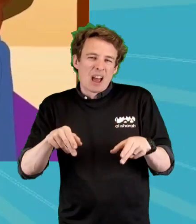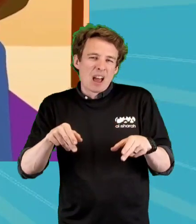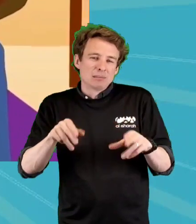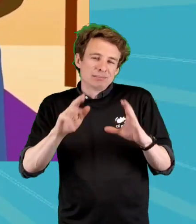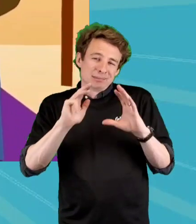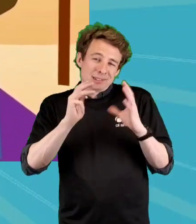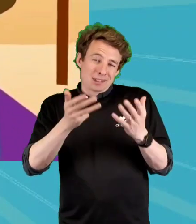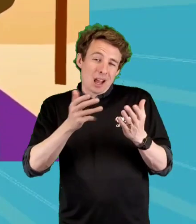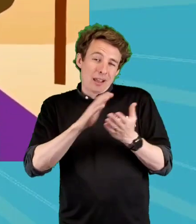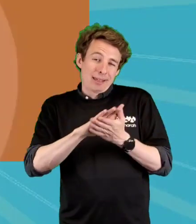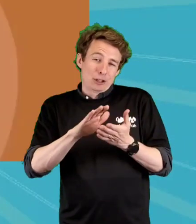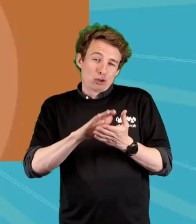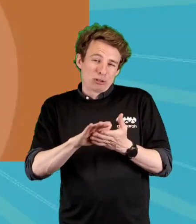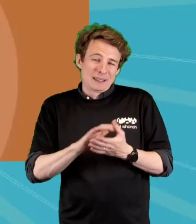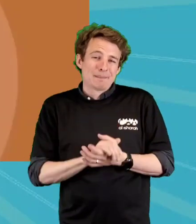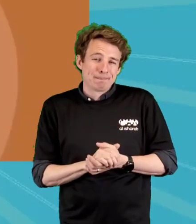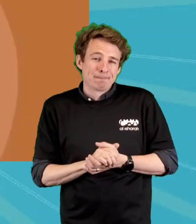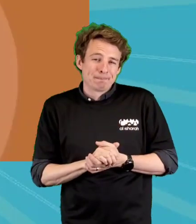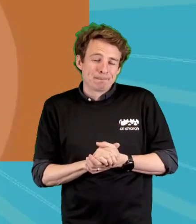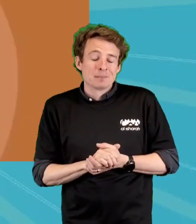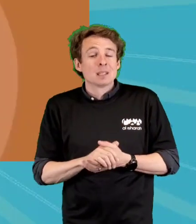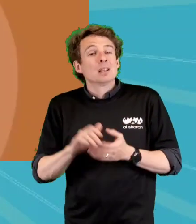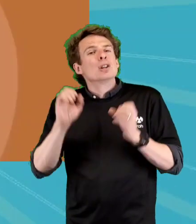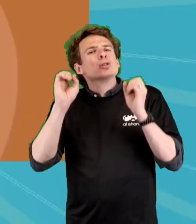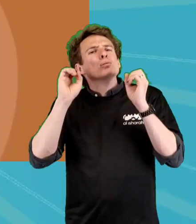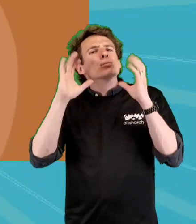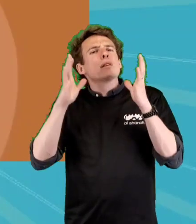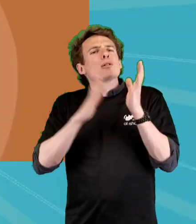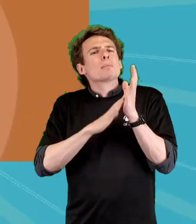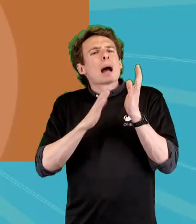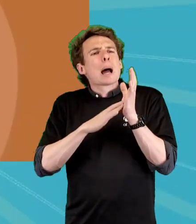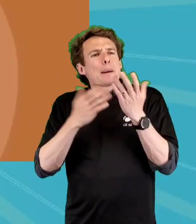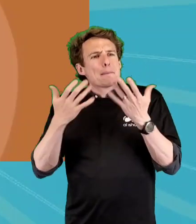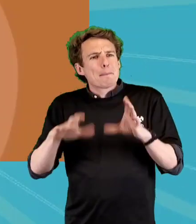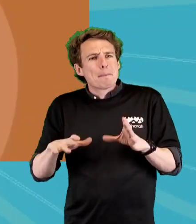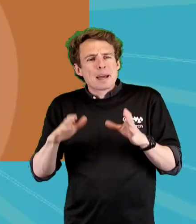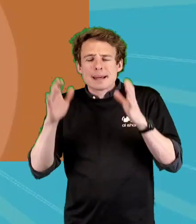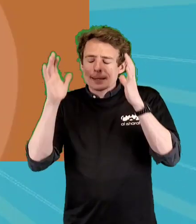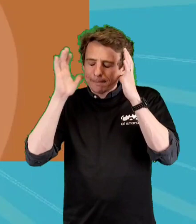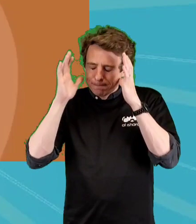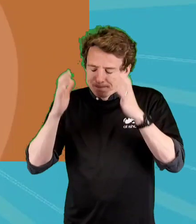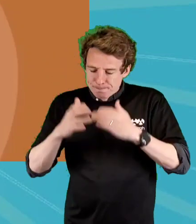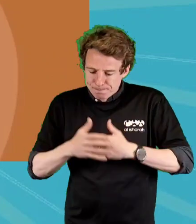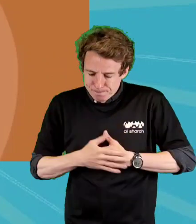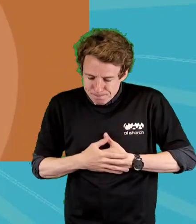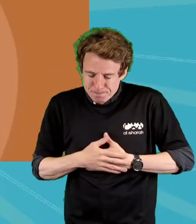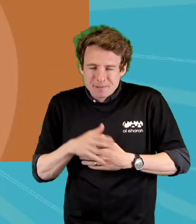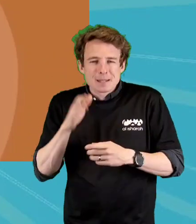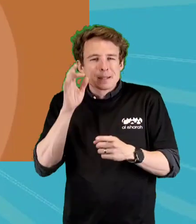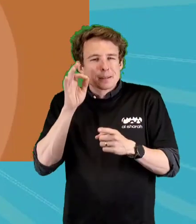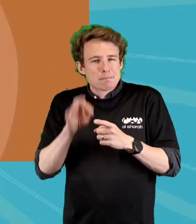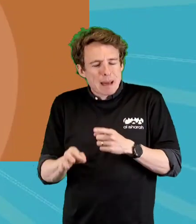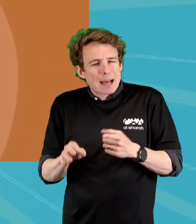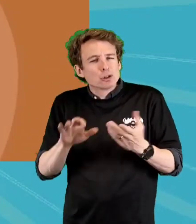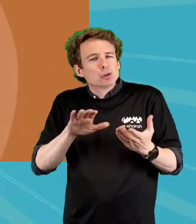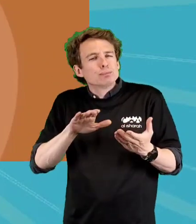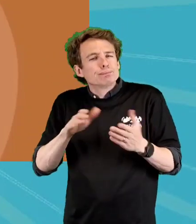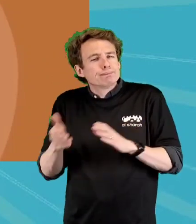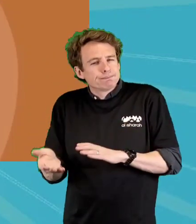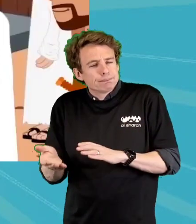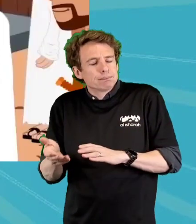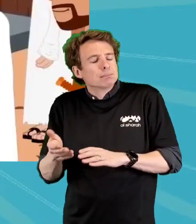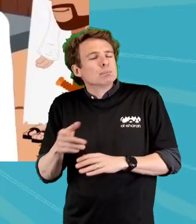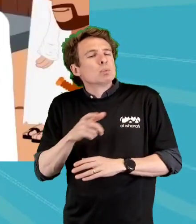Hijri calendar. In Medina, the Prophet prayed a special funeral for